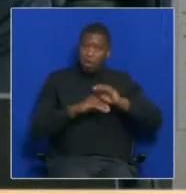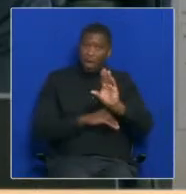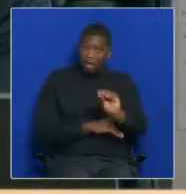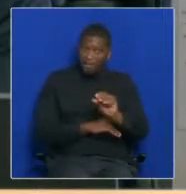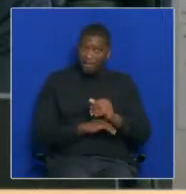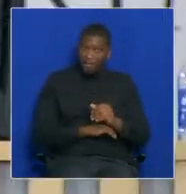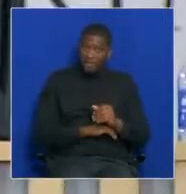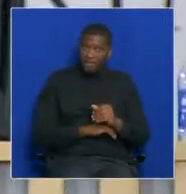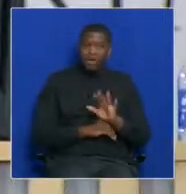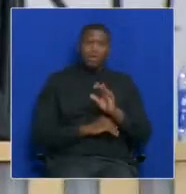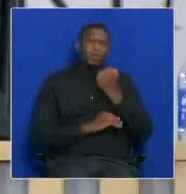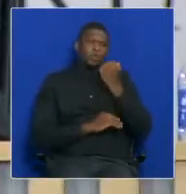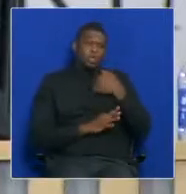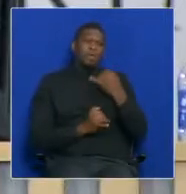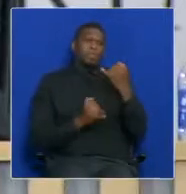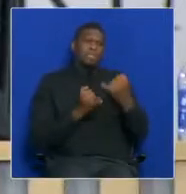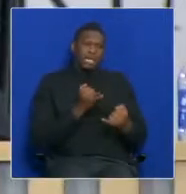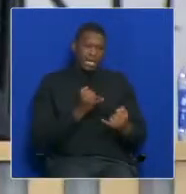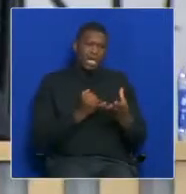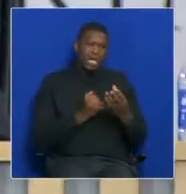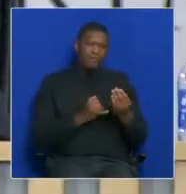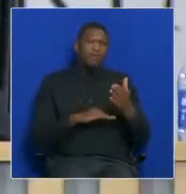mistake, Chair. Yeah.